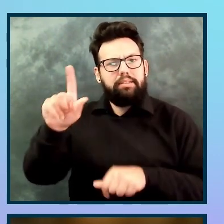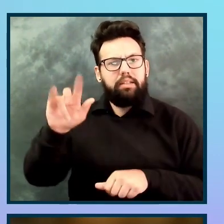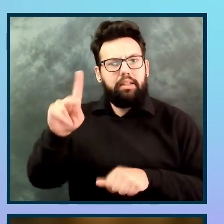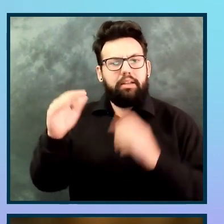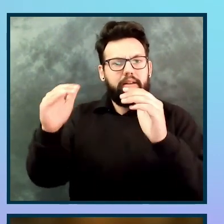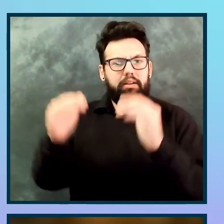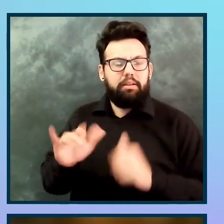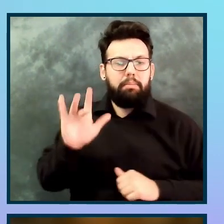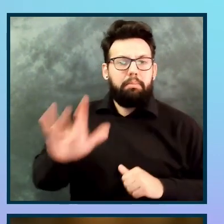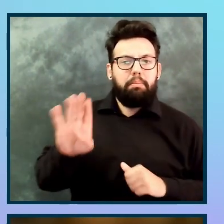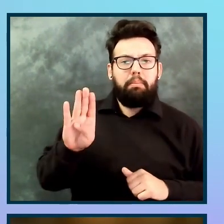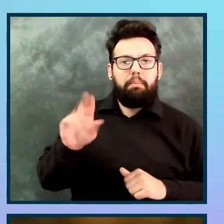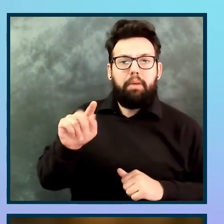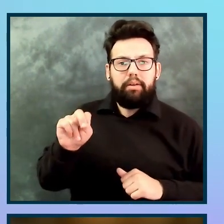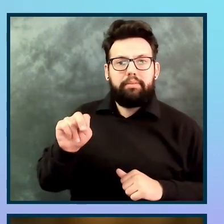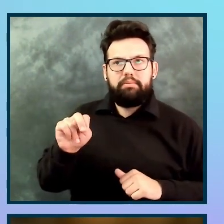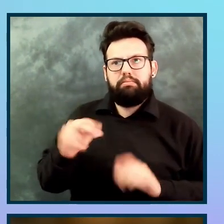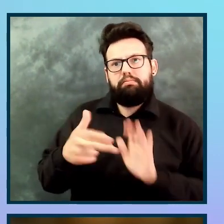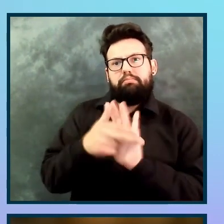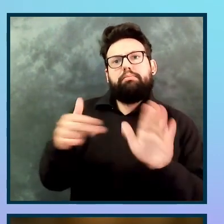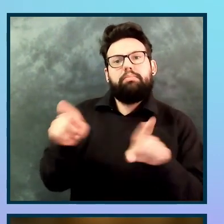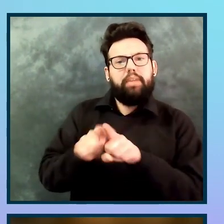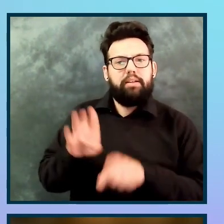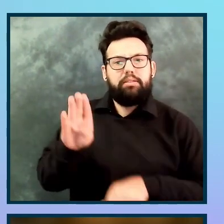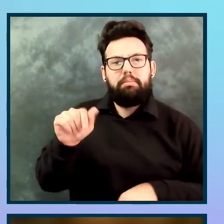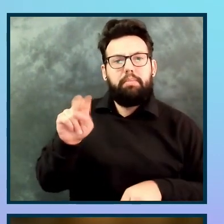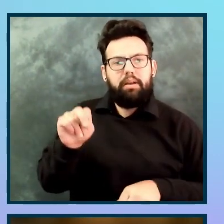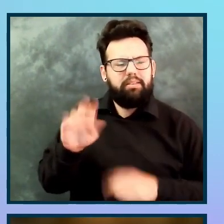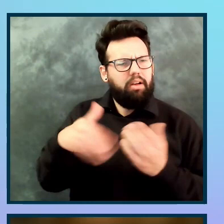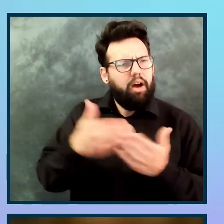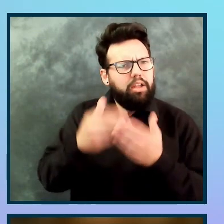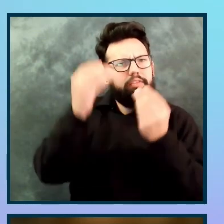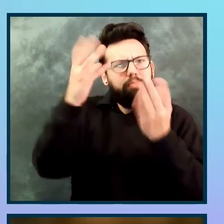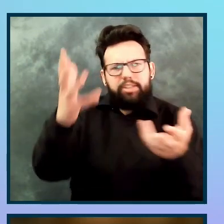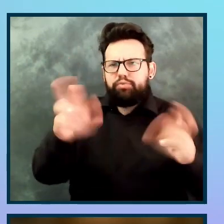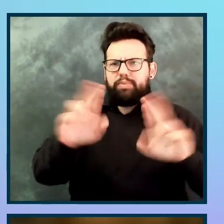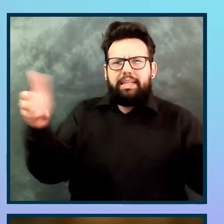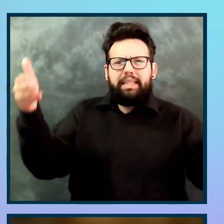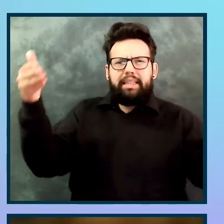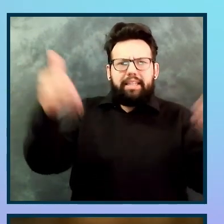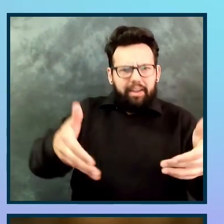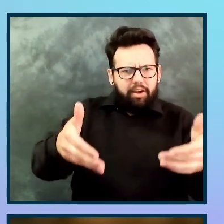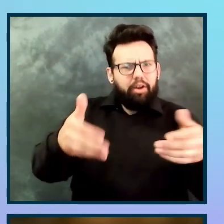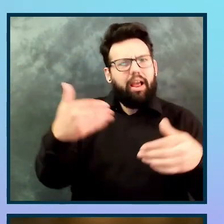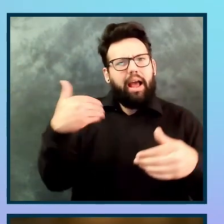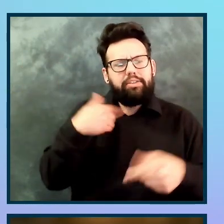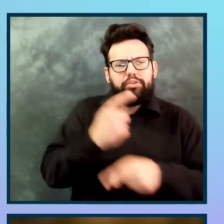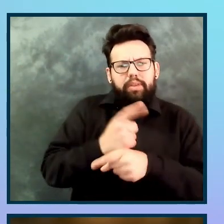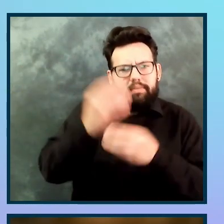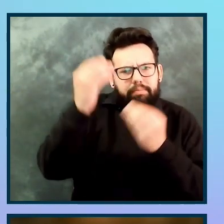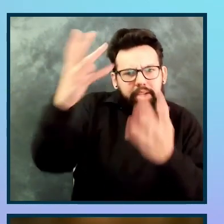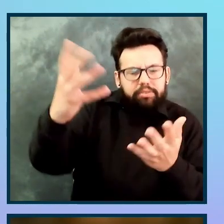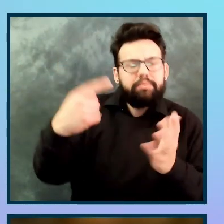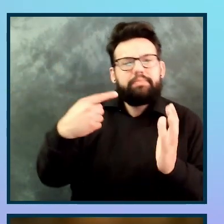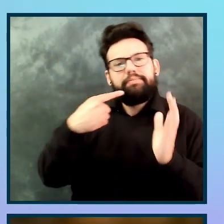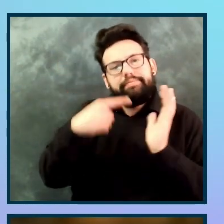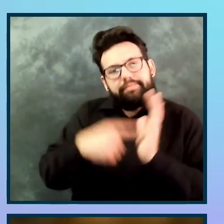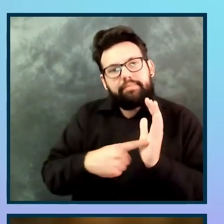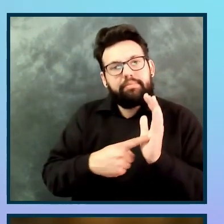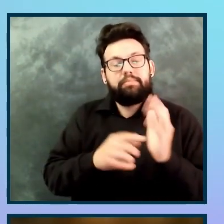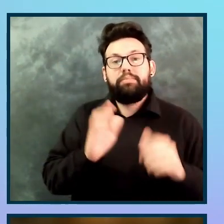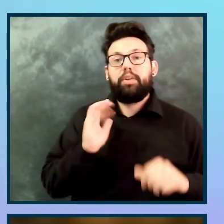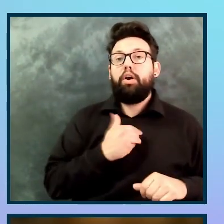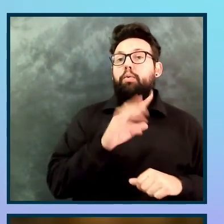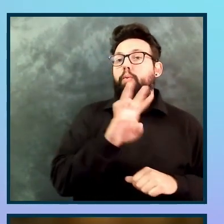text makes sense and that it conveys the right amount of information. We're going to make sure that our website, for example, allows for